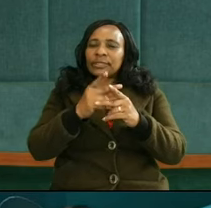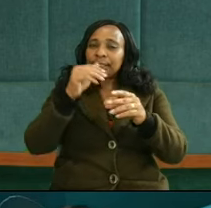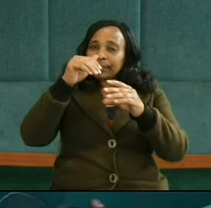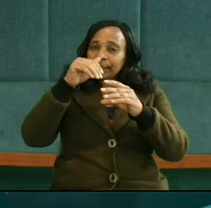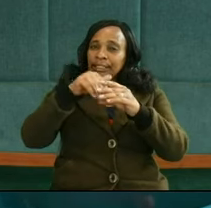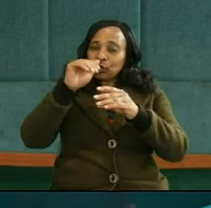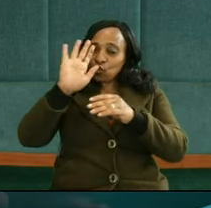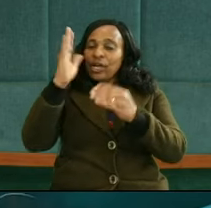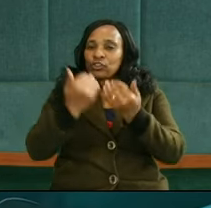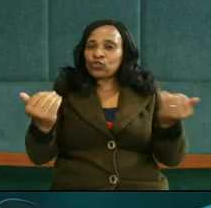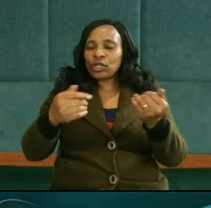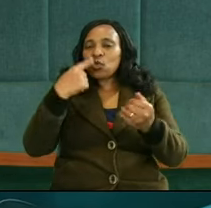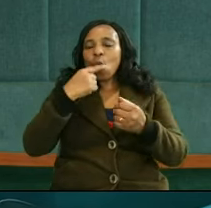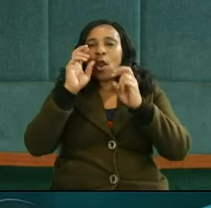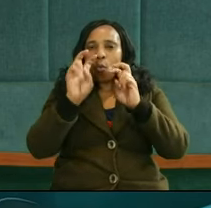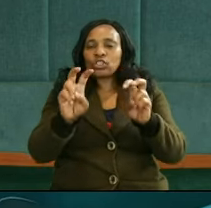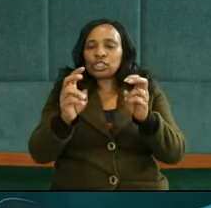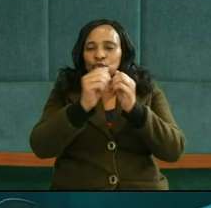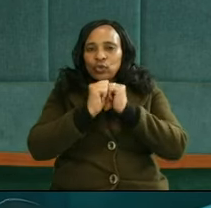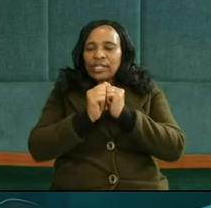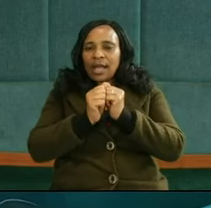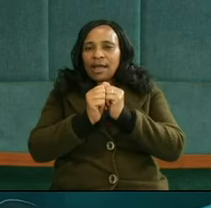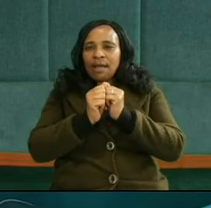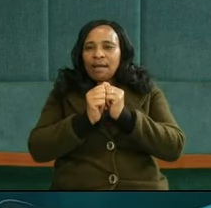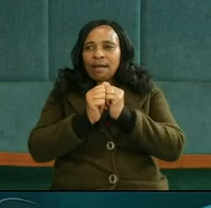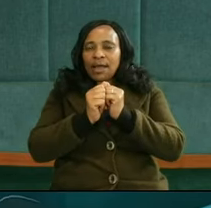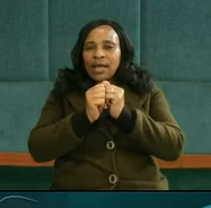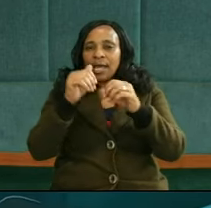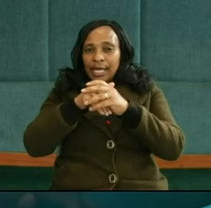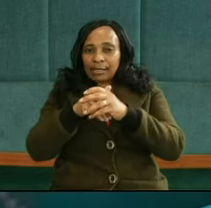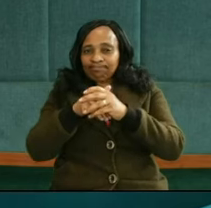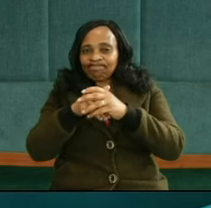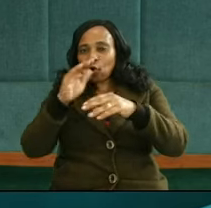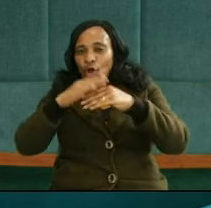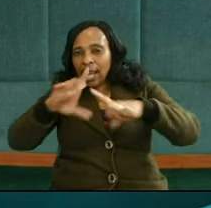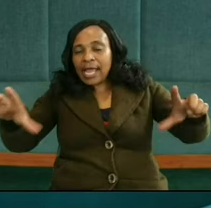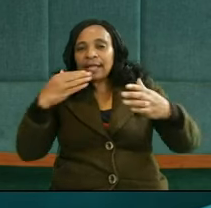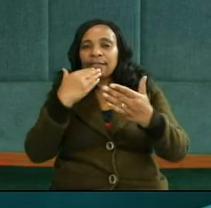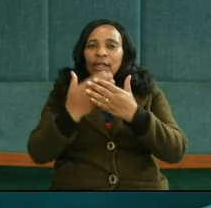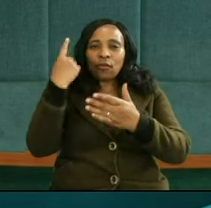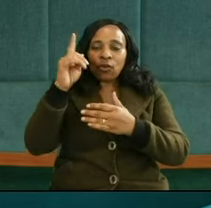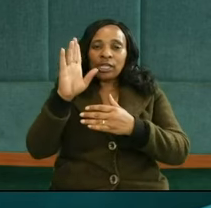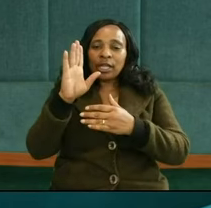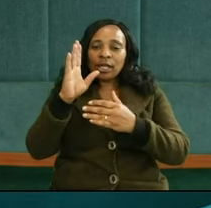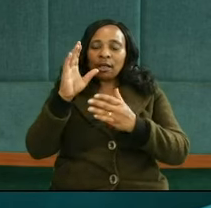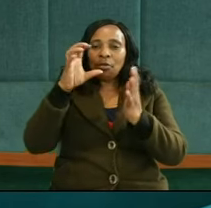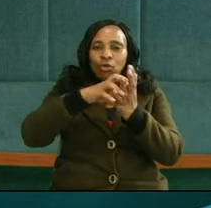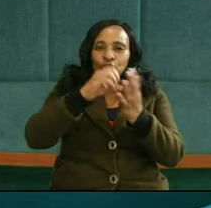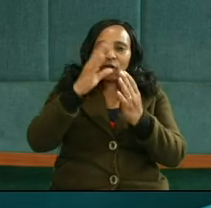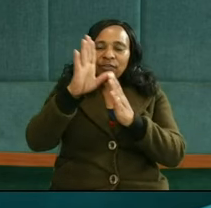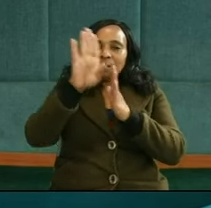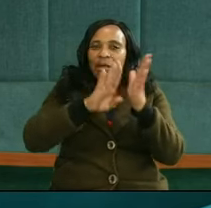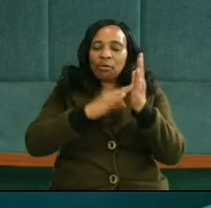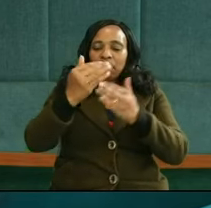children who are also in worship together with us virtually. We thank you for the portion of the scripture that is